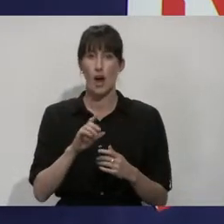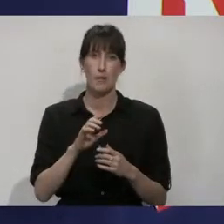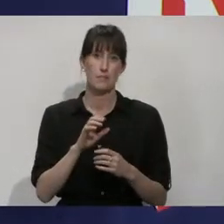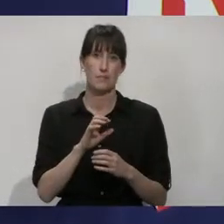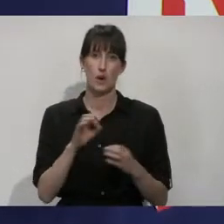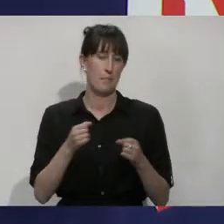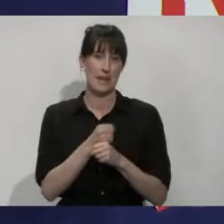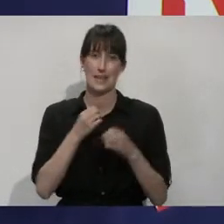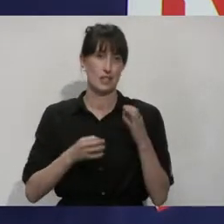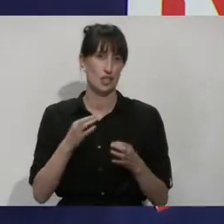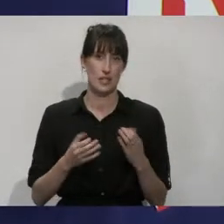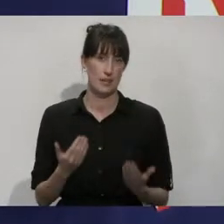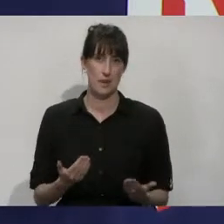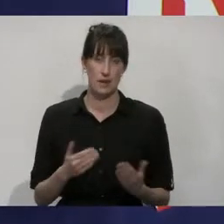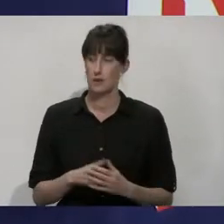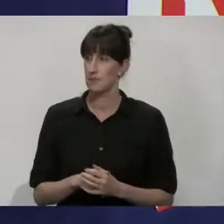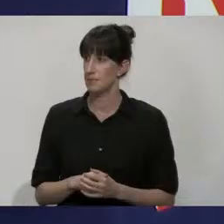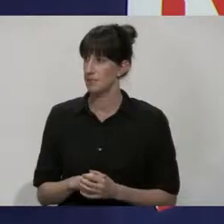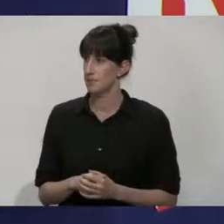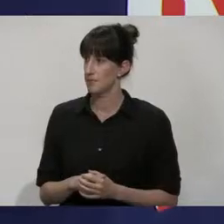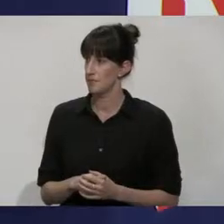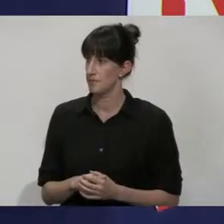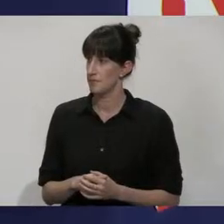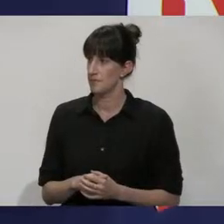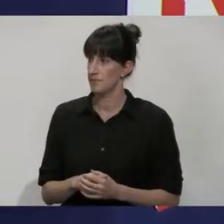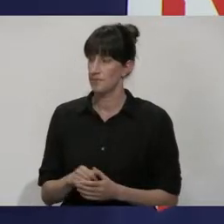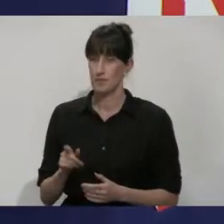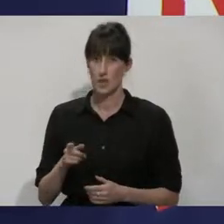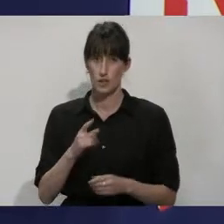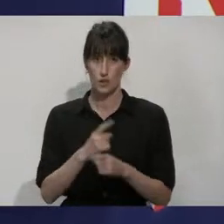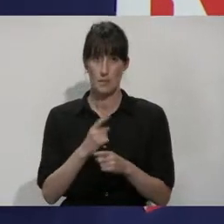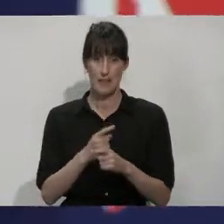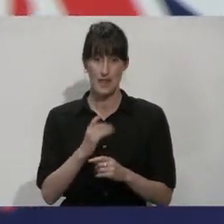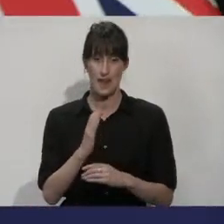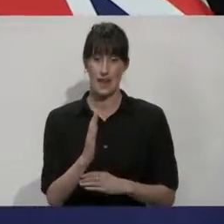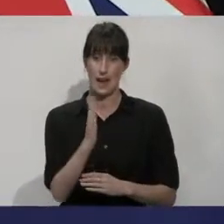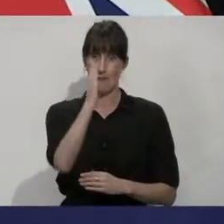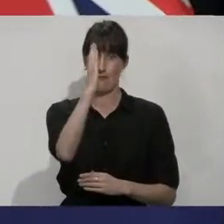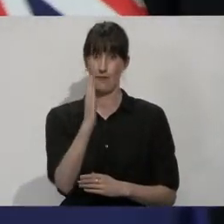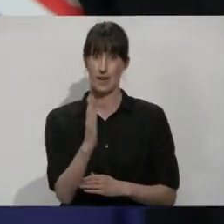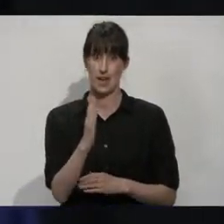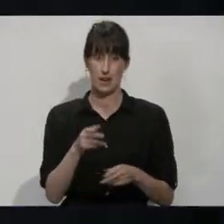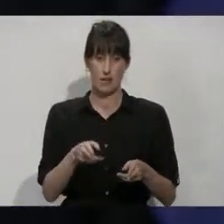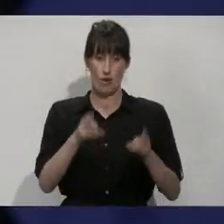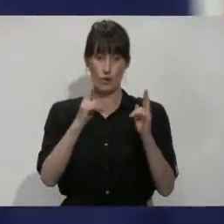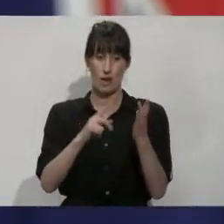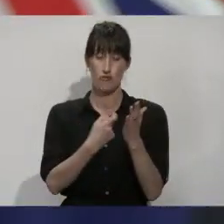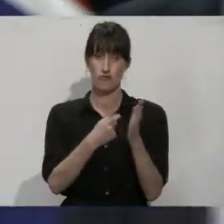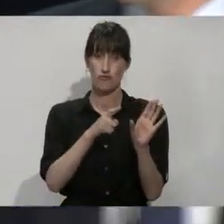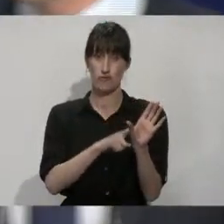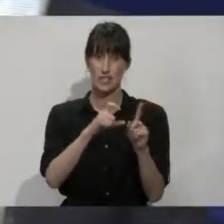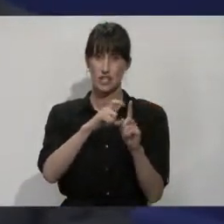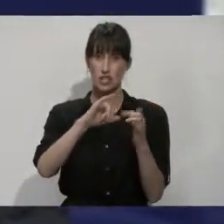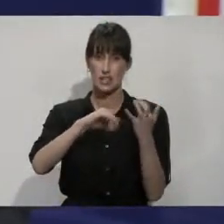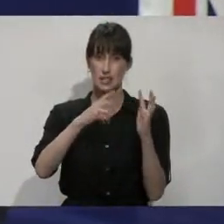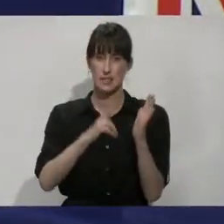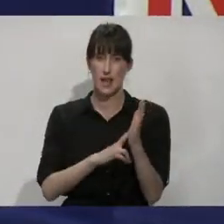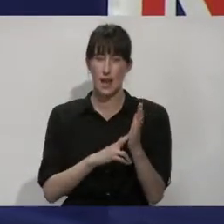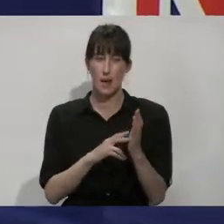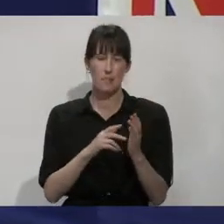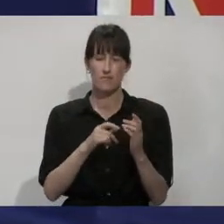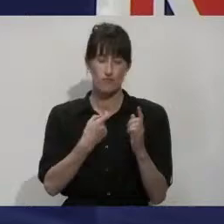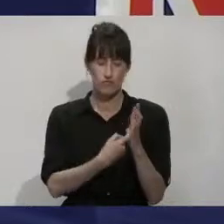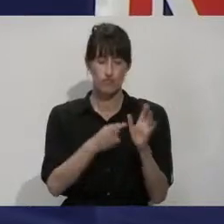Is the working hypothesis at the moment that the contamination with the lift is that they share the lift button? It could be, and that's so early on in that. So I think,